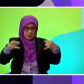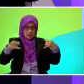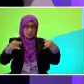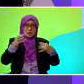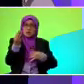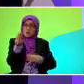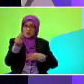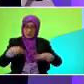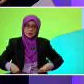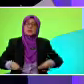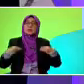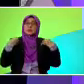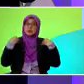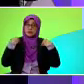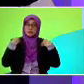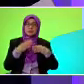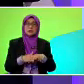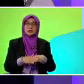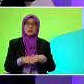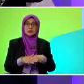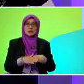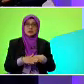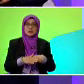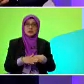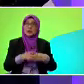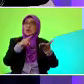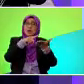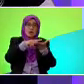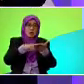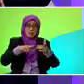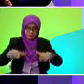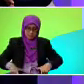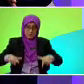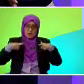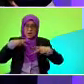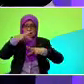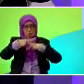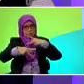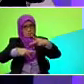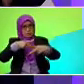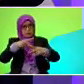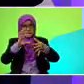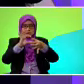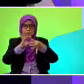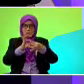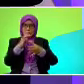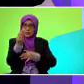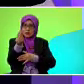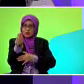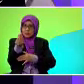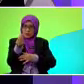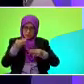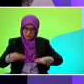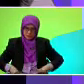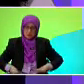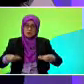and last but not least, what are the life processes of microorganisms? Anyone can tell me? There